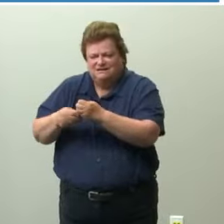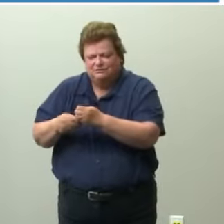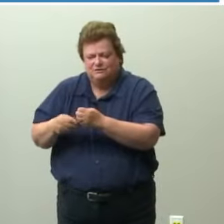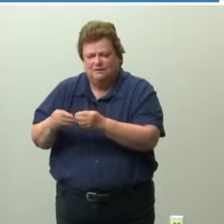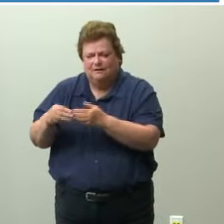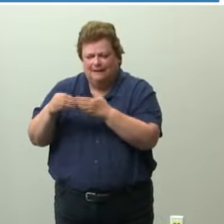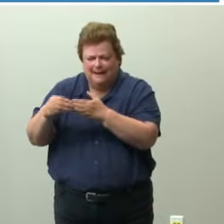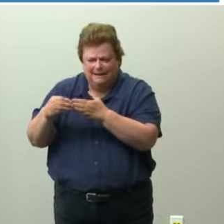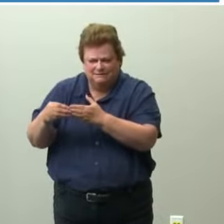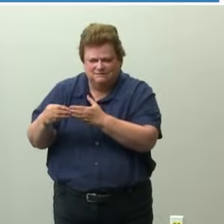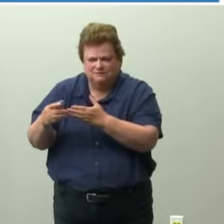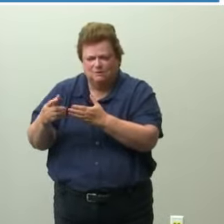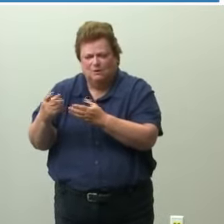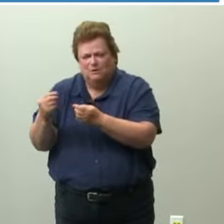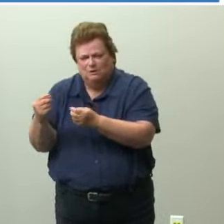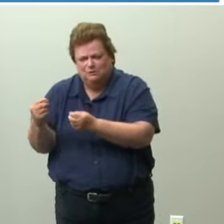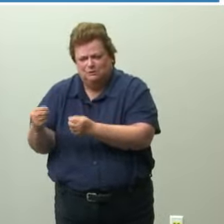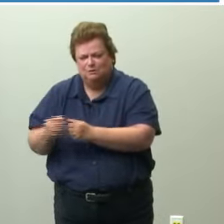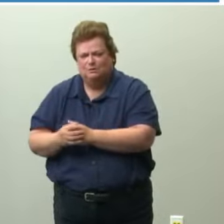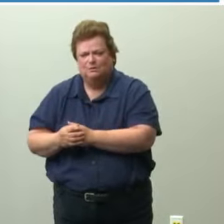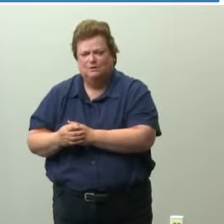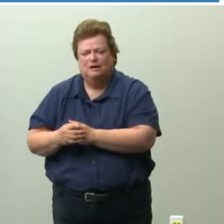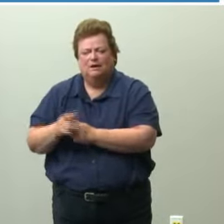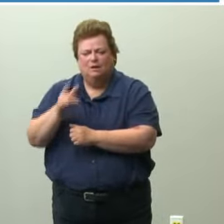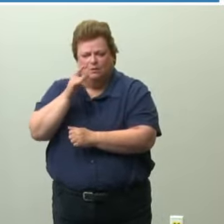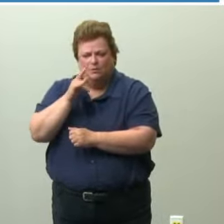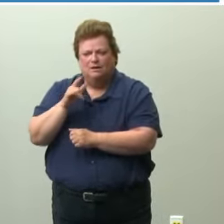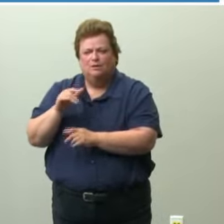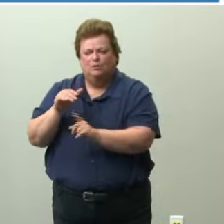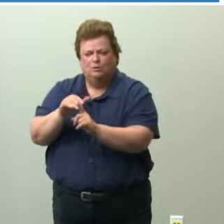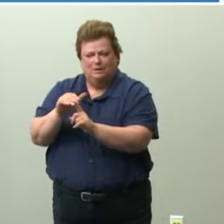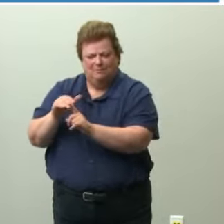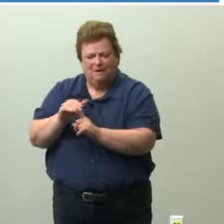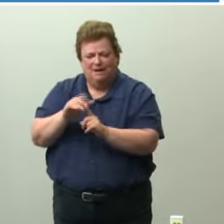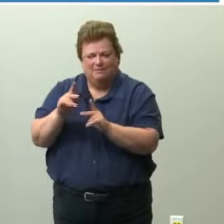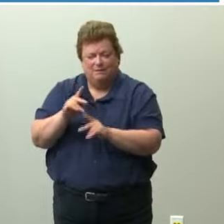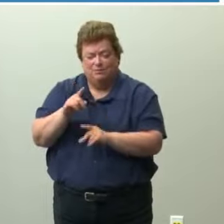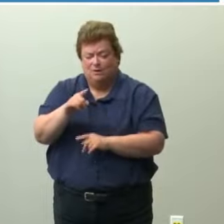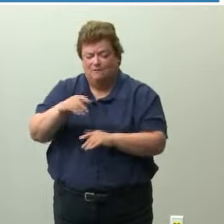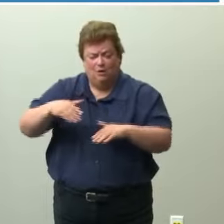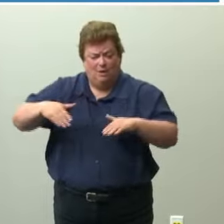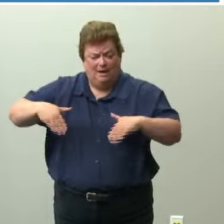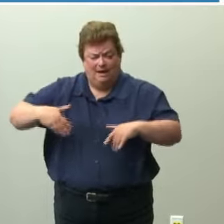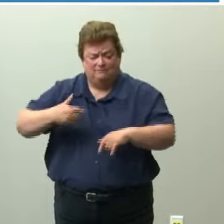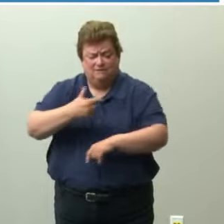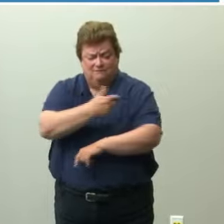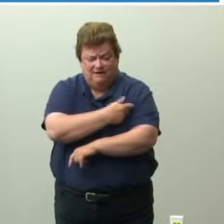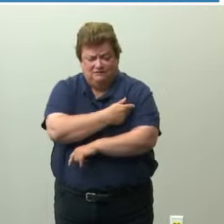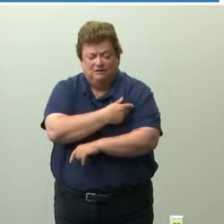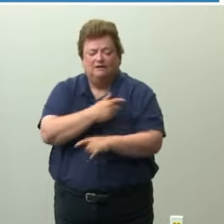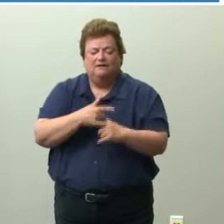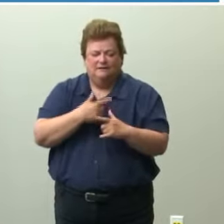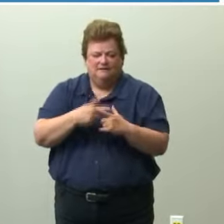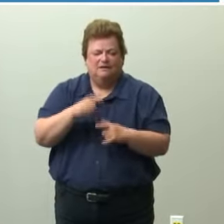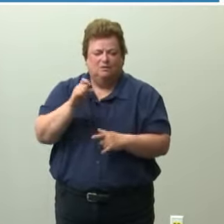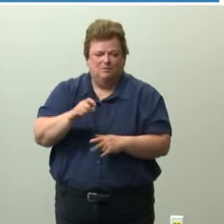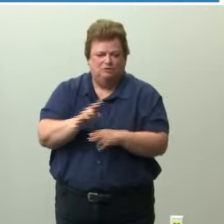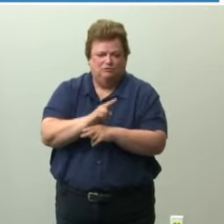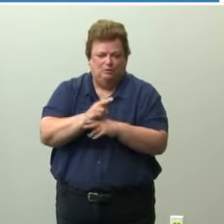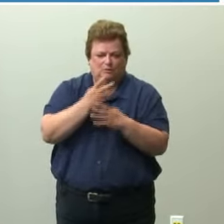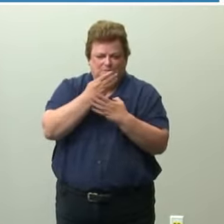them to use, and they'll be reminding people that if you're unvaccinated to please wear a mask when coming